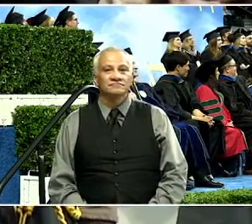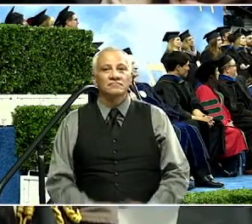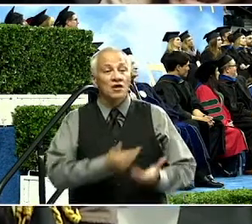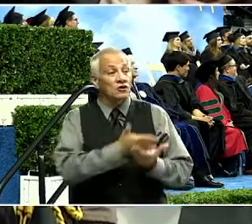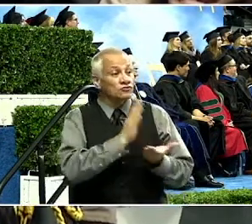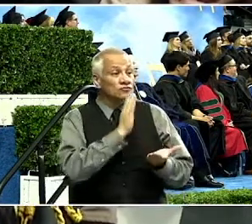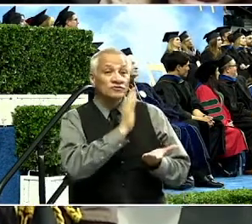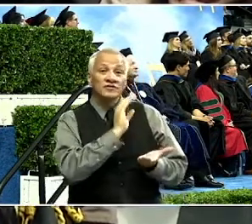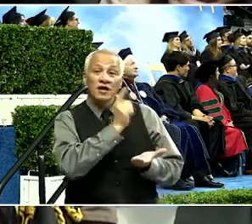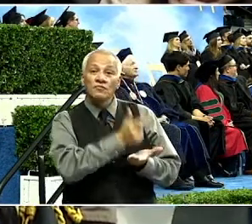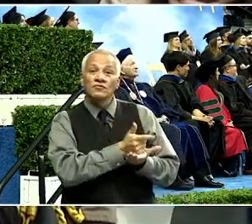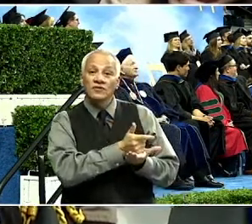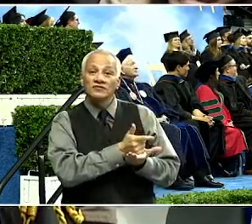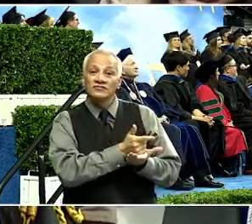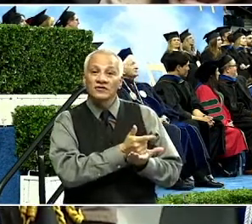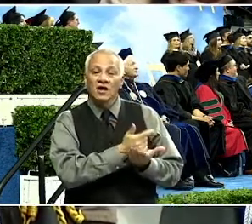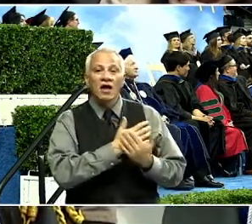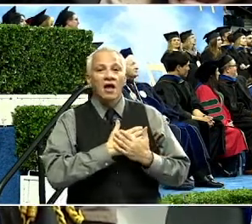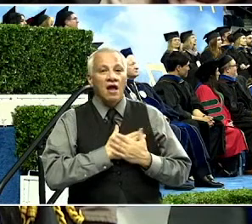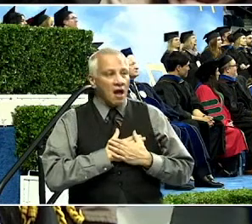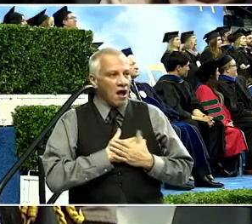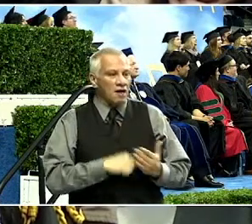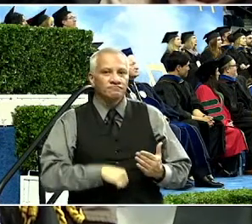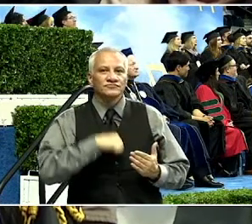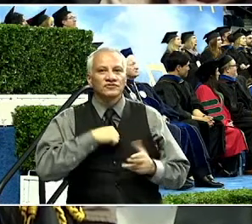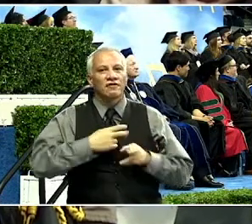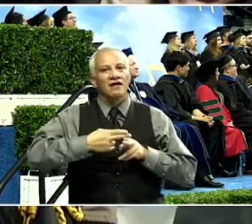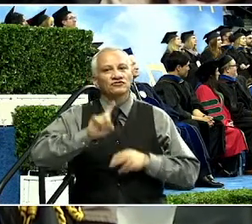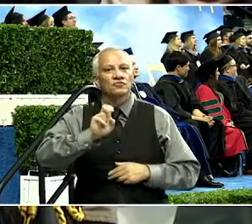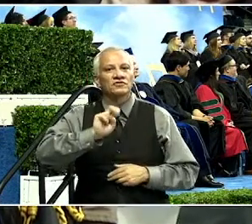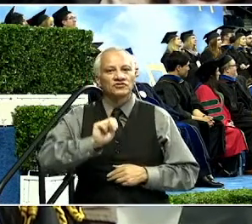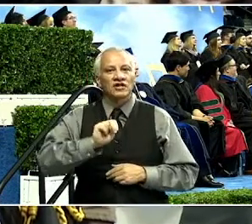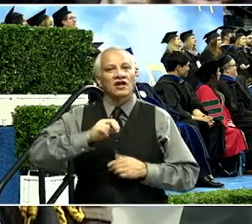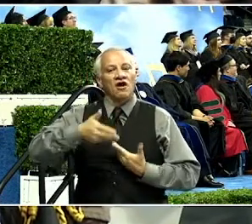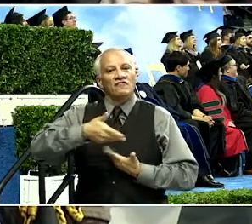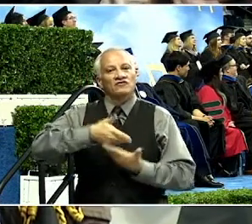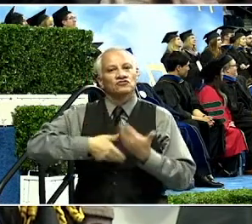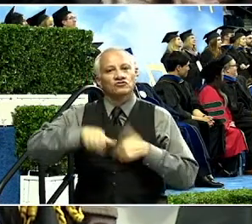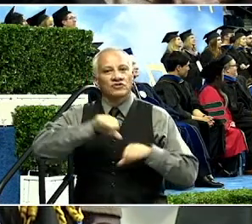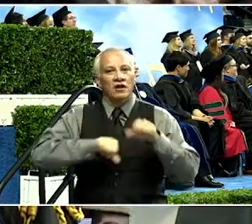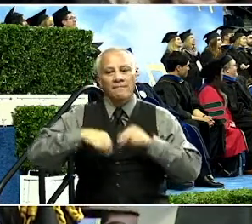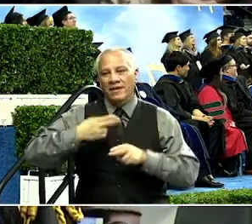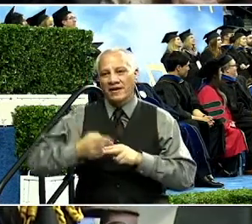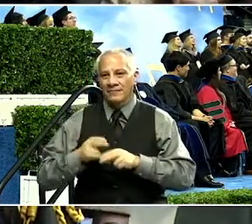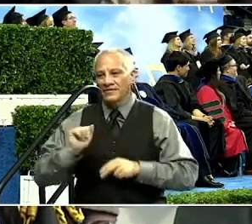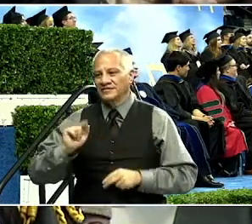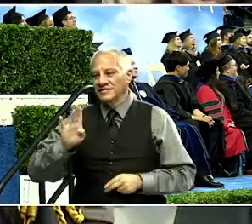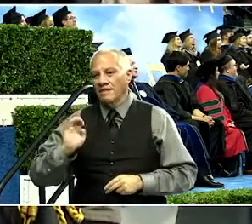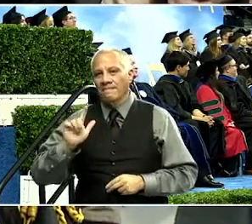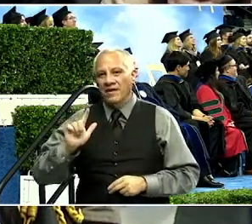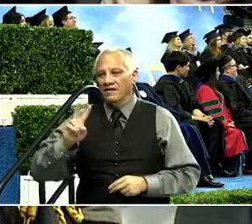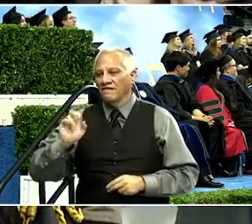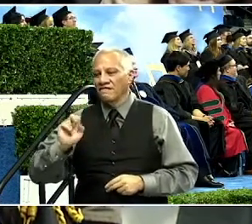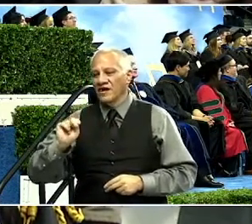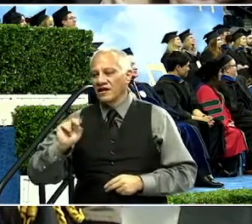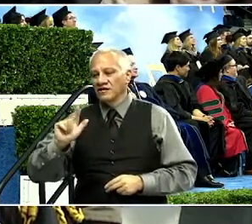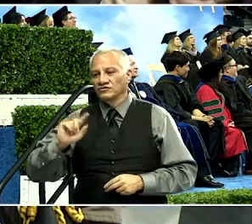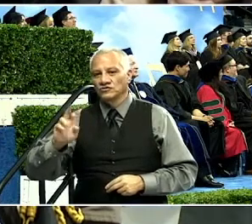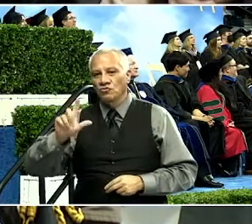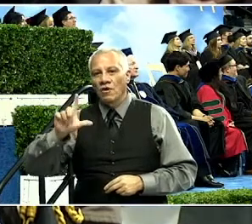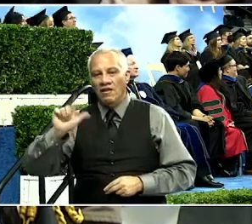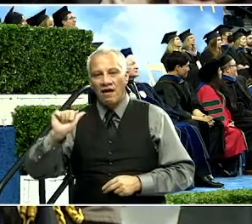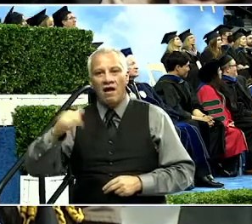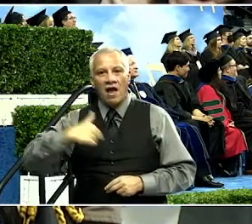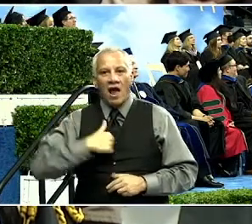Graduates, I proudly serve as Interim Dean of Social Sciences, and my name is Abel Valenzuela. I am privileged to